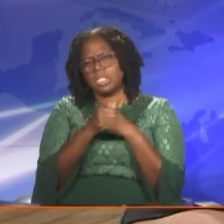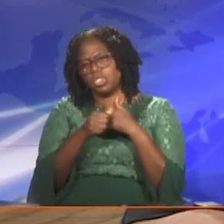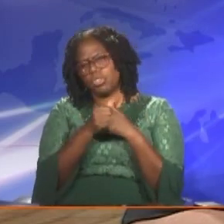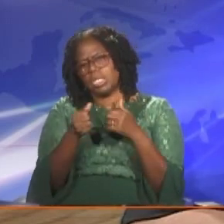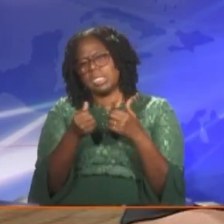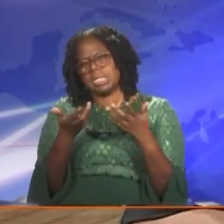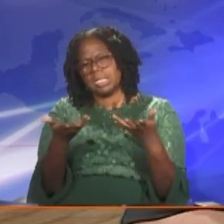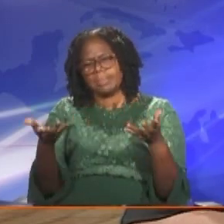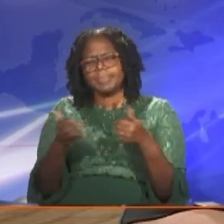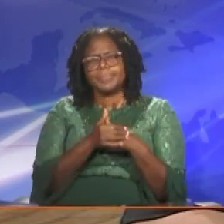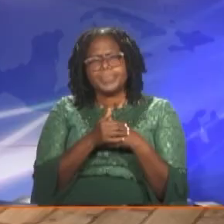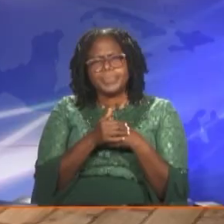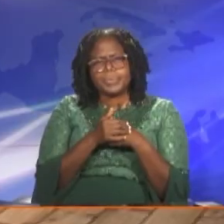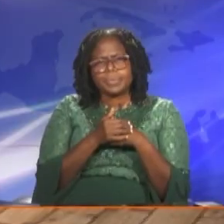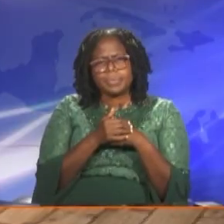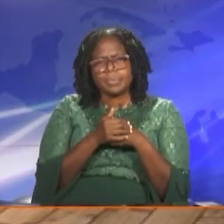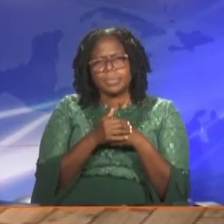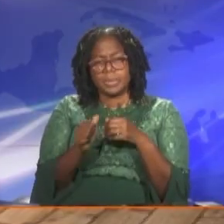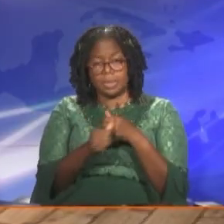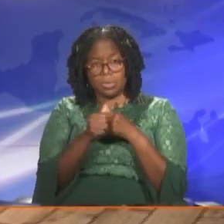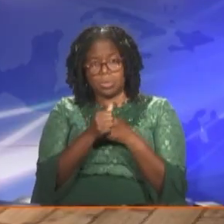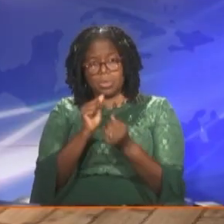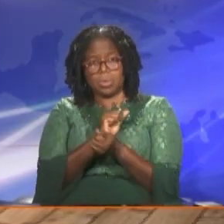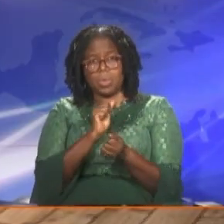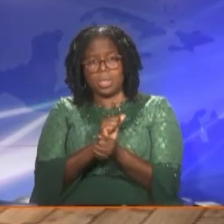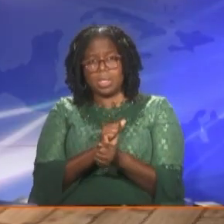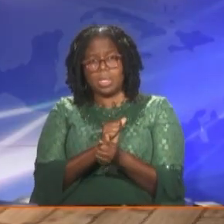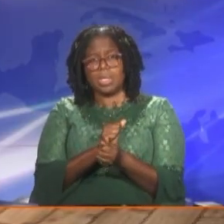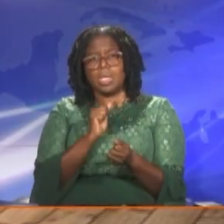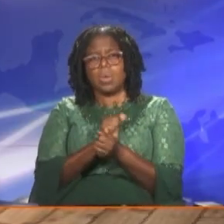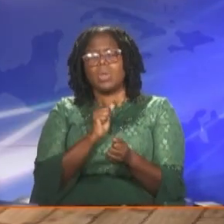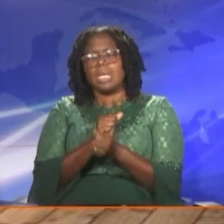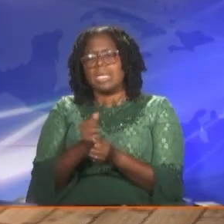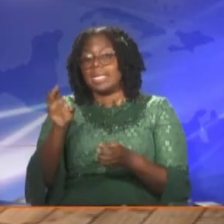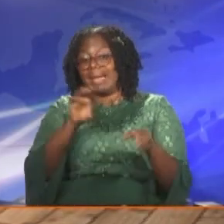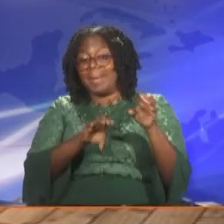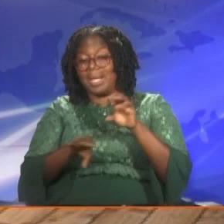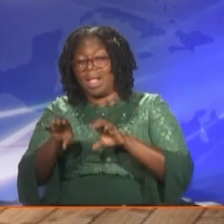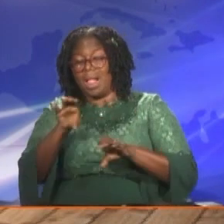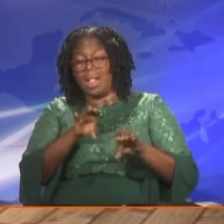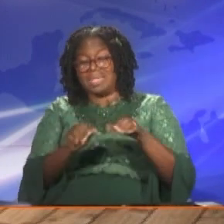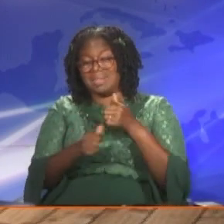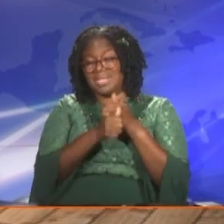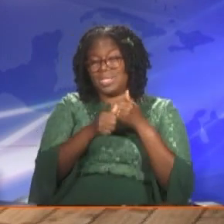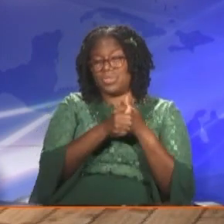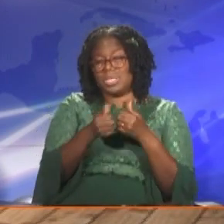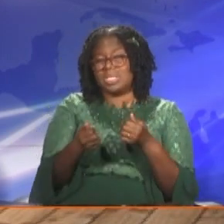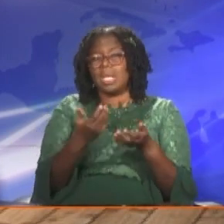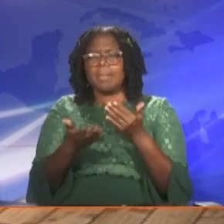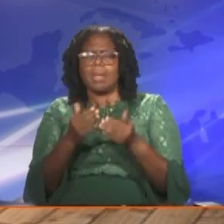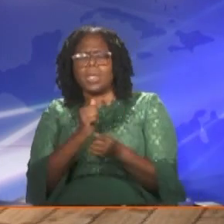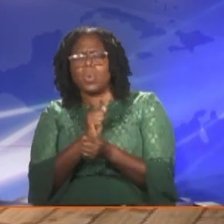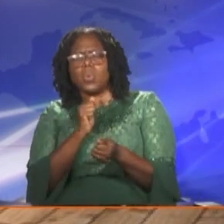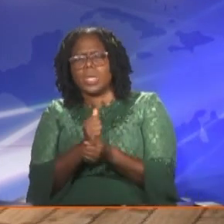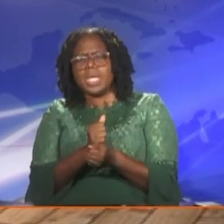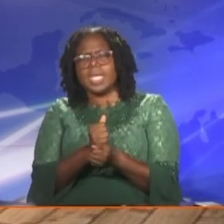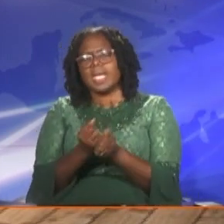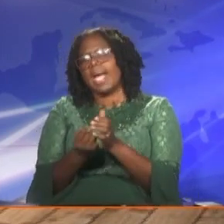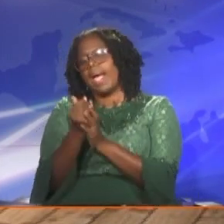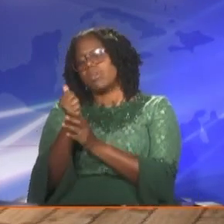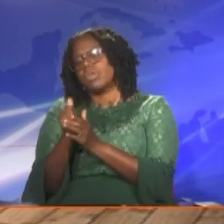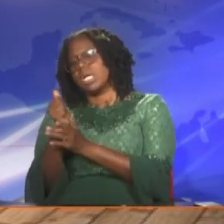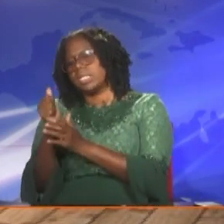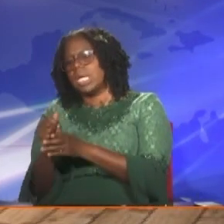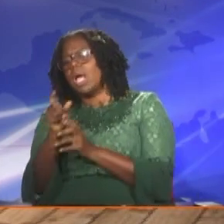So hazardous work could be exposed to dangerous chemicals. So they may be working in agriculture in a field and they're